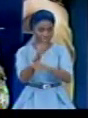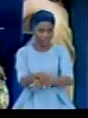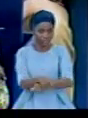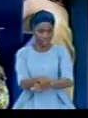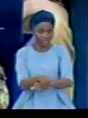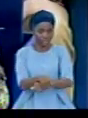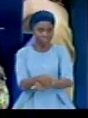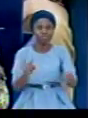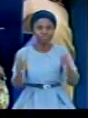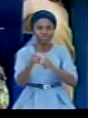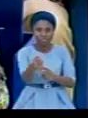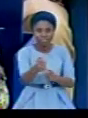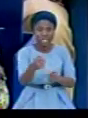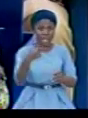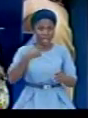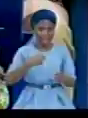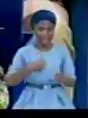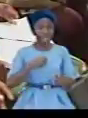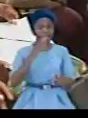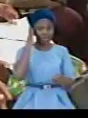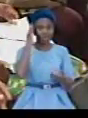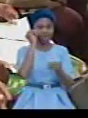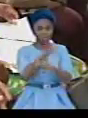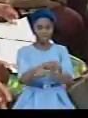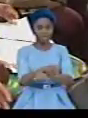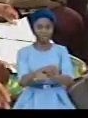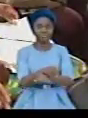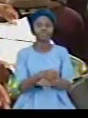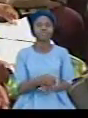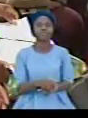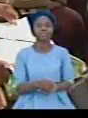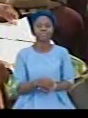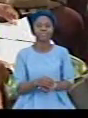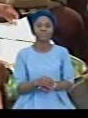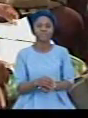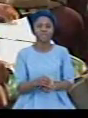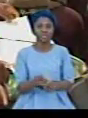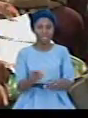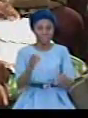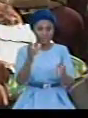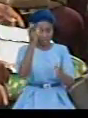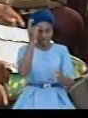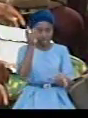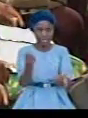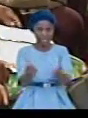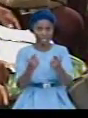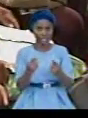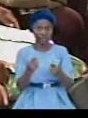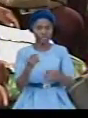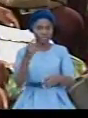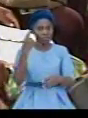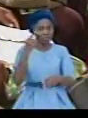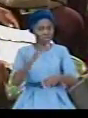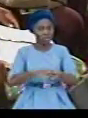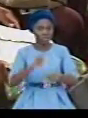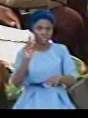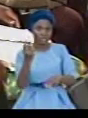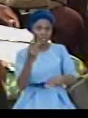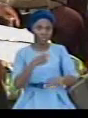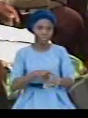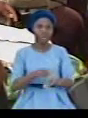will overcome. He came from the second angle, and Jesus